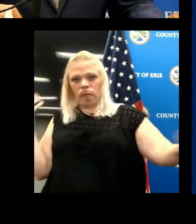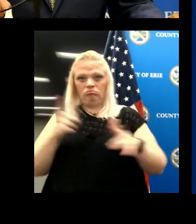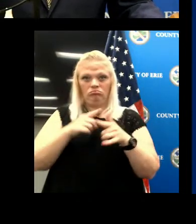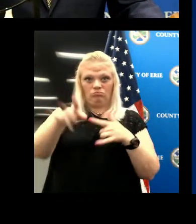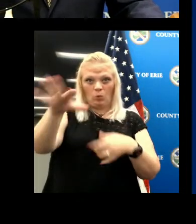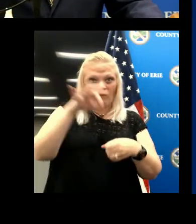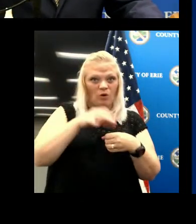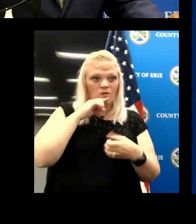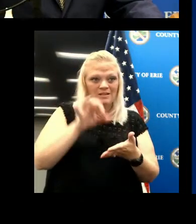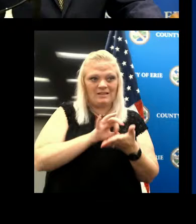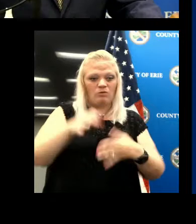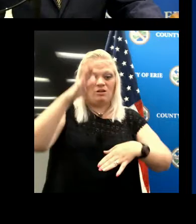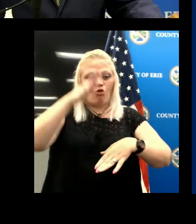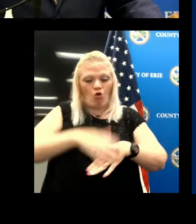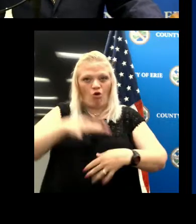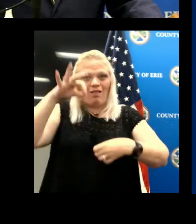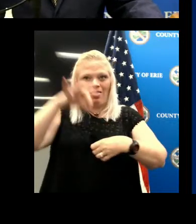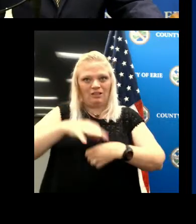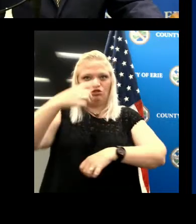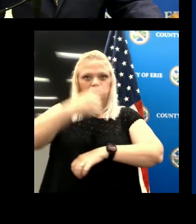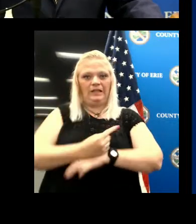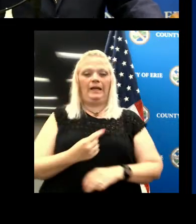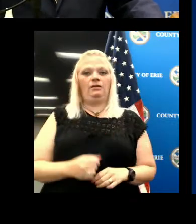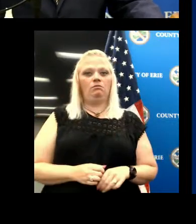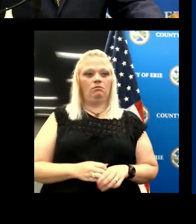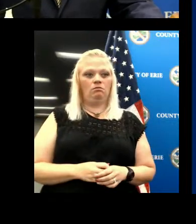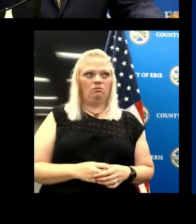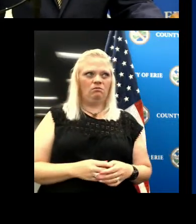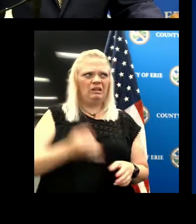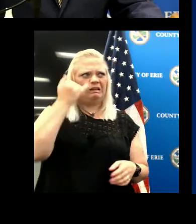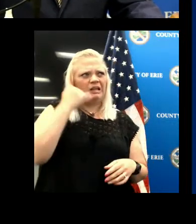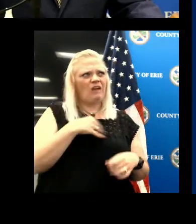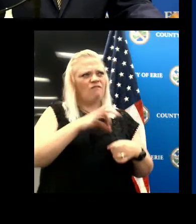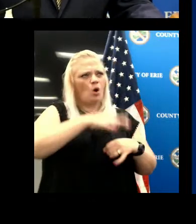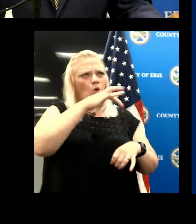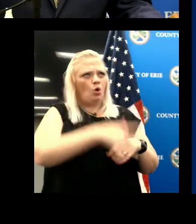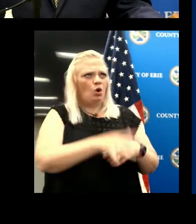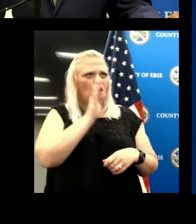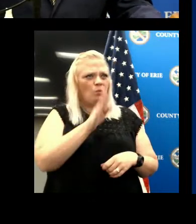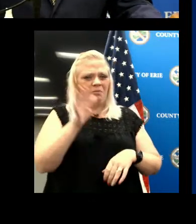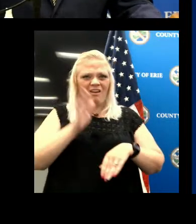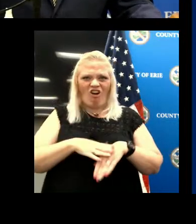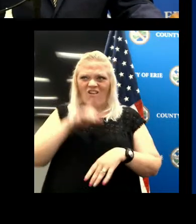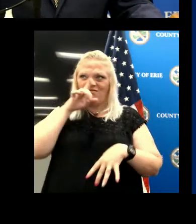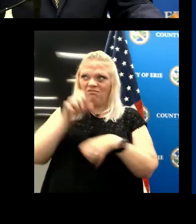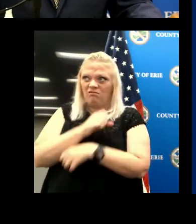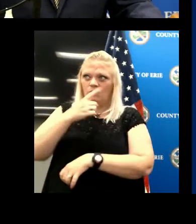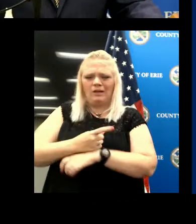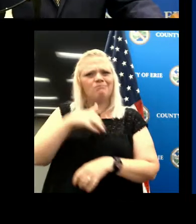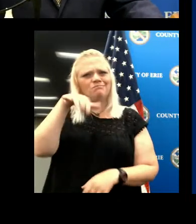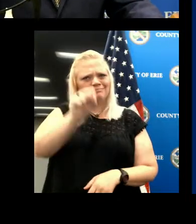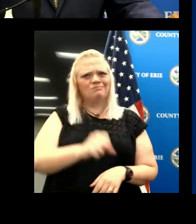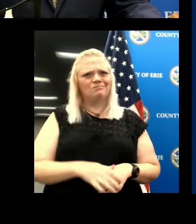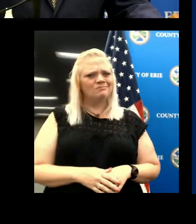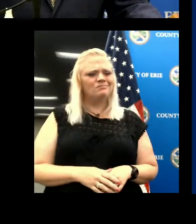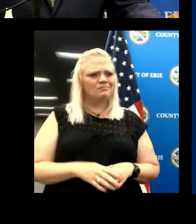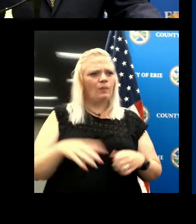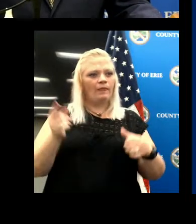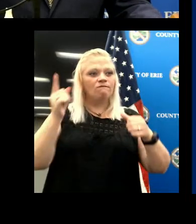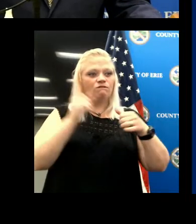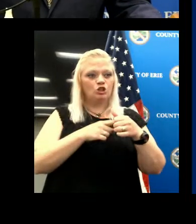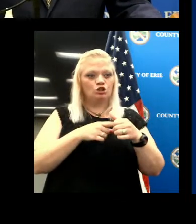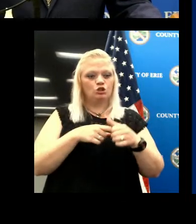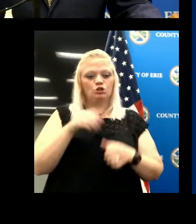is counted on Election Day. A lot of people ask, well, if I vote early, is my vote counted on Election Day? And the answer is yes. Actually, the